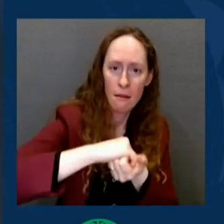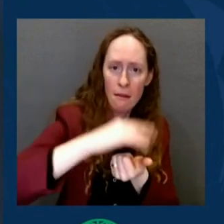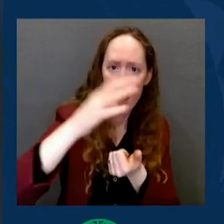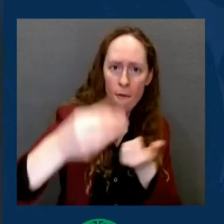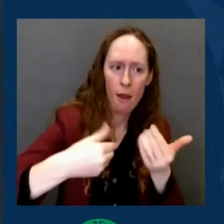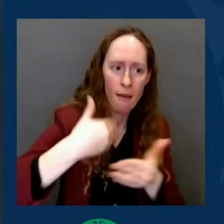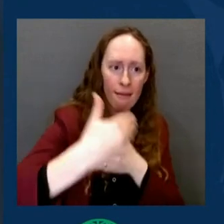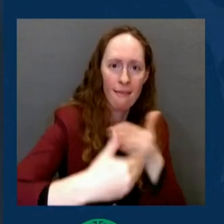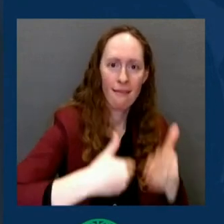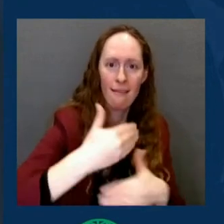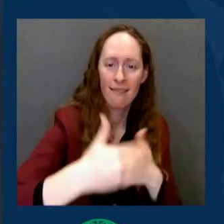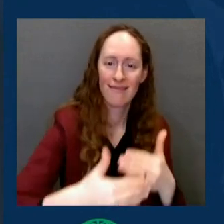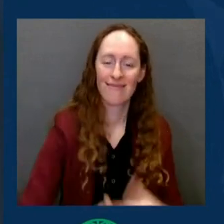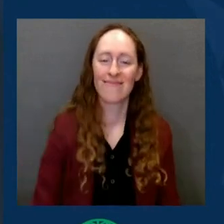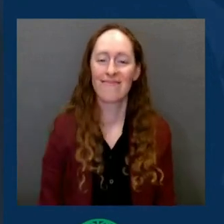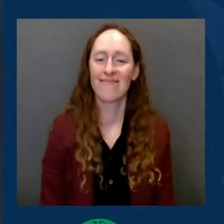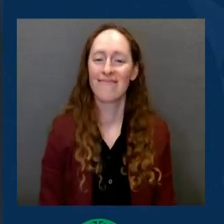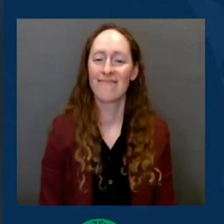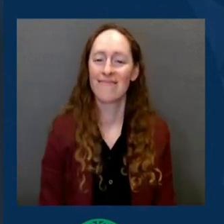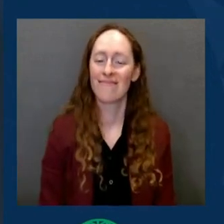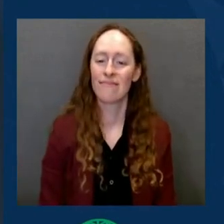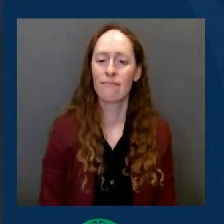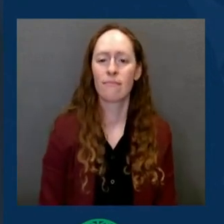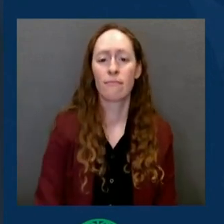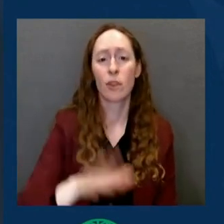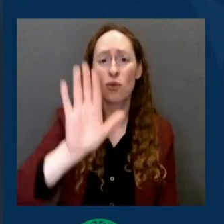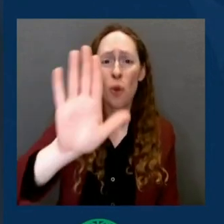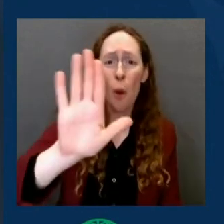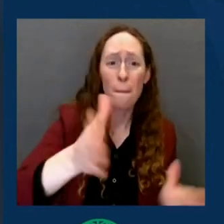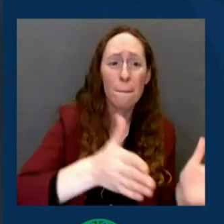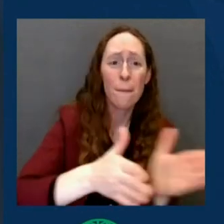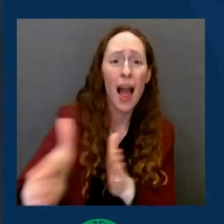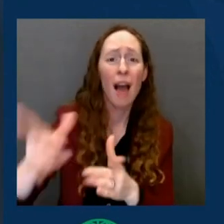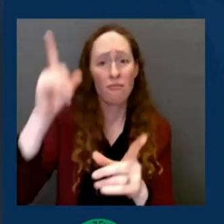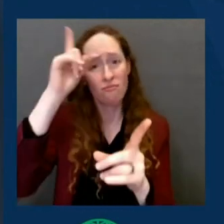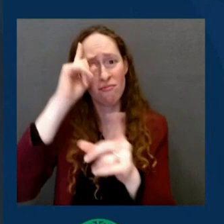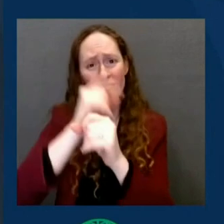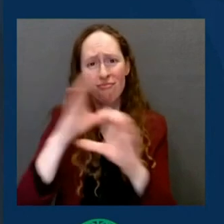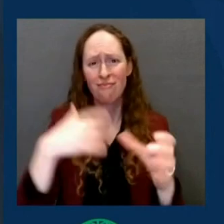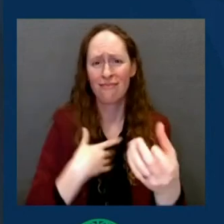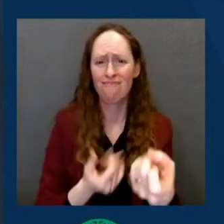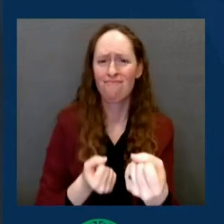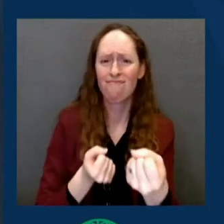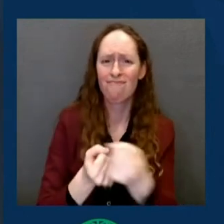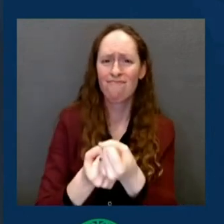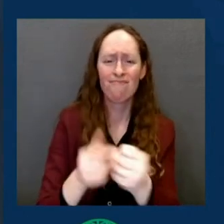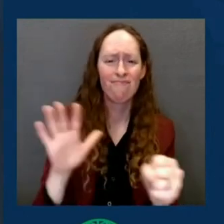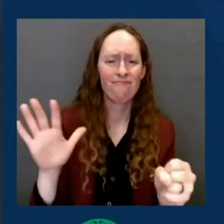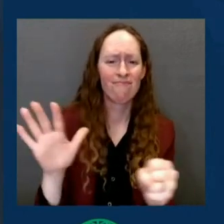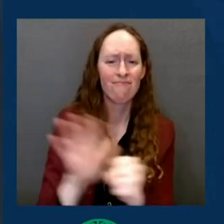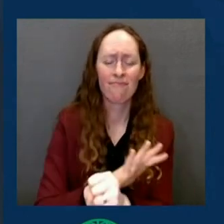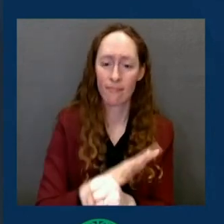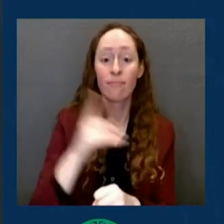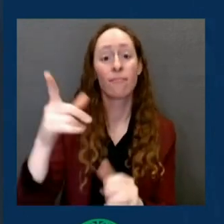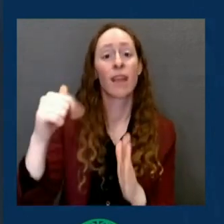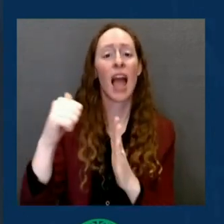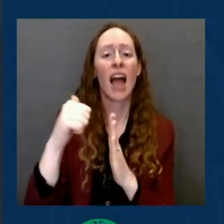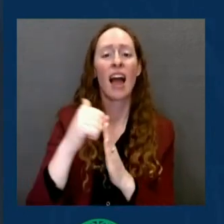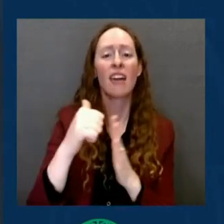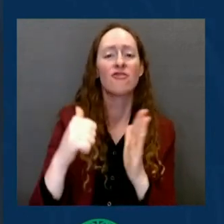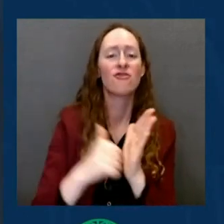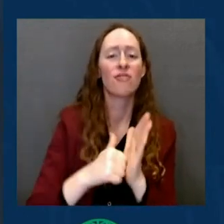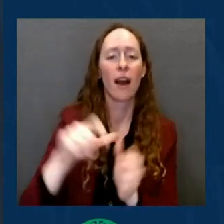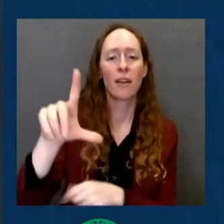laid out in Agenda 2063 to build an integrated, quote, integrated, prosperous, and